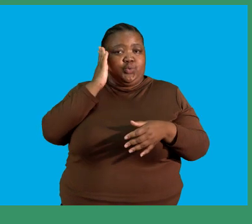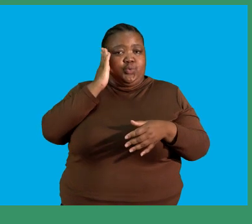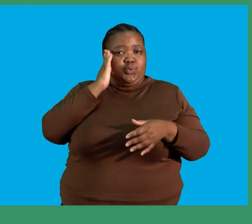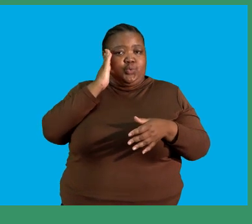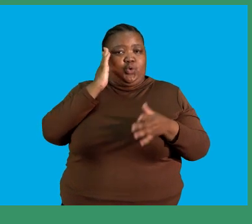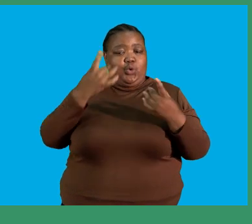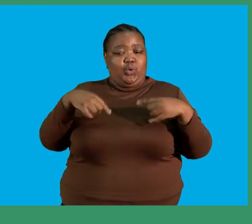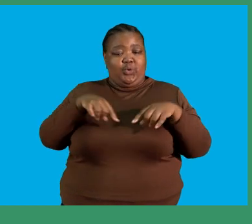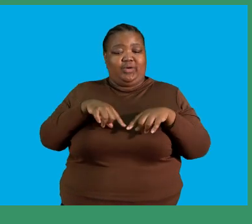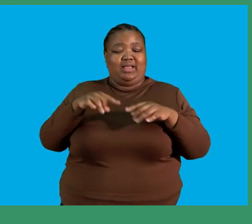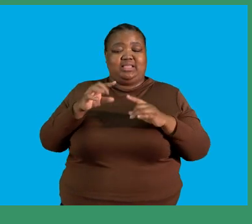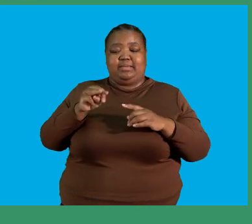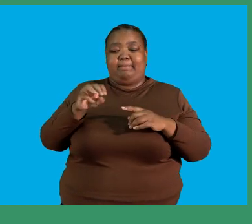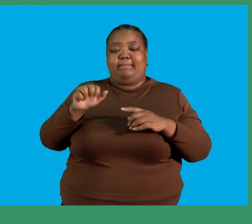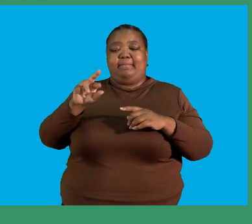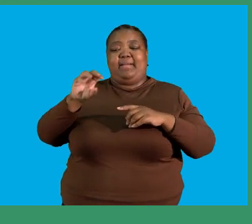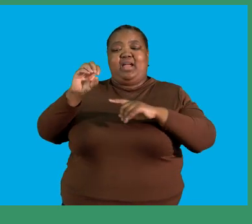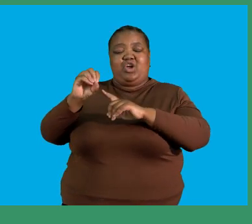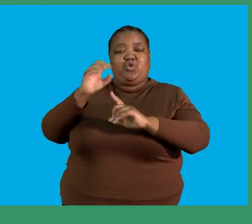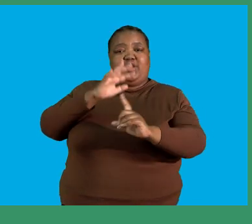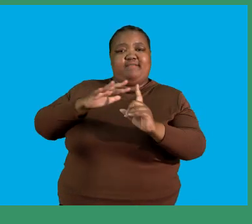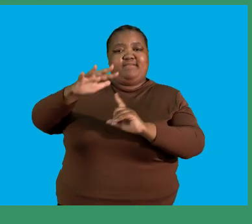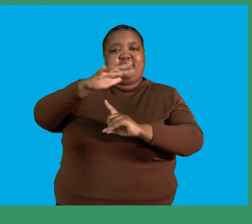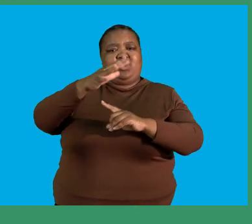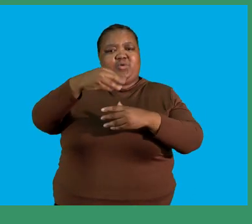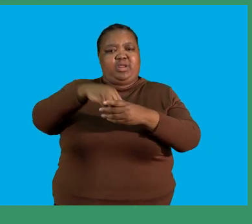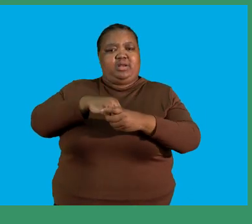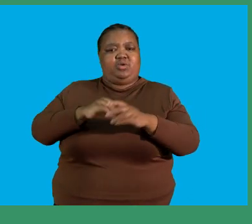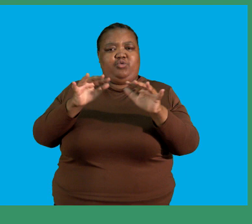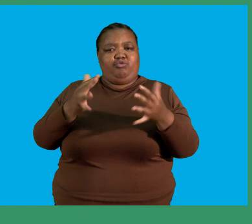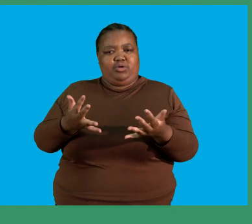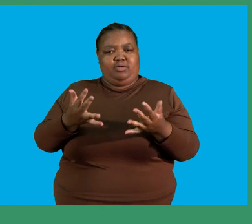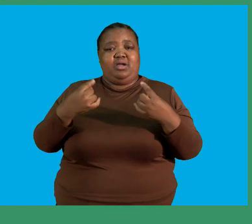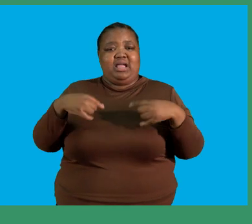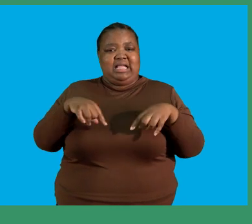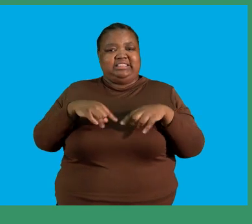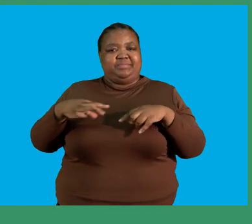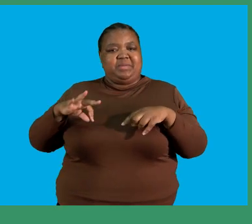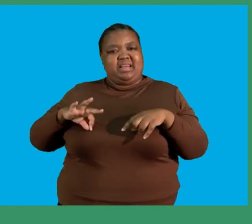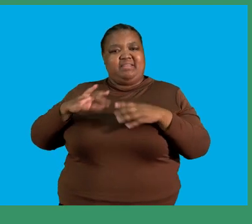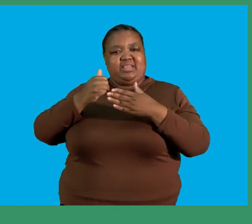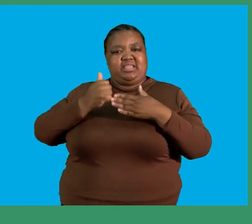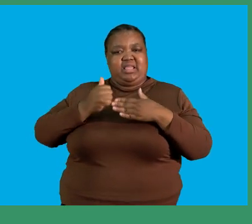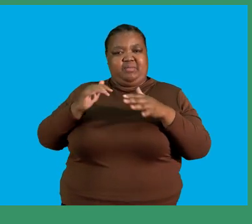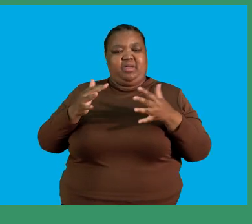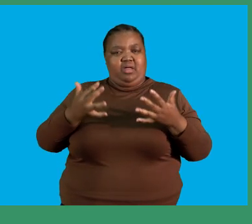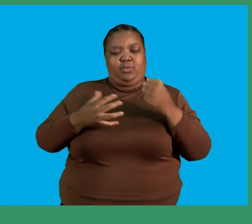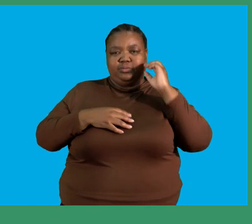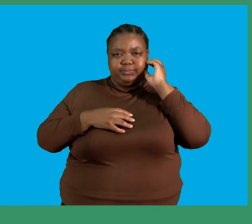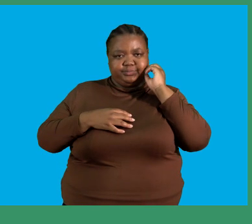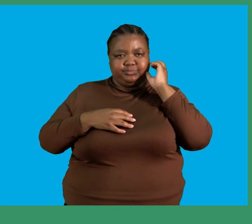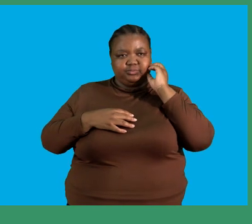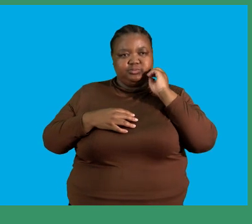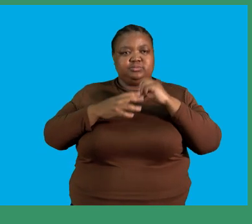can be involved in the macro environment and what kind of benefits are we going to get by being